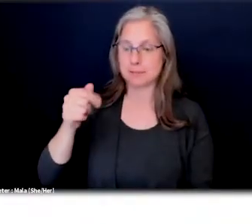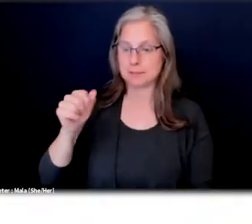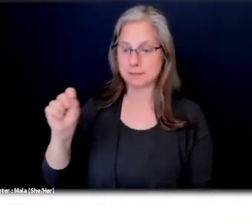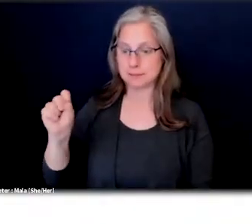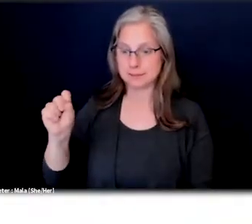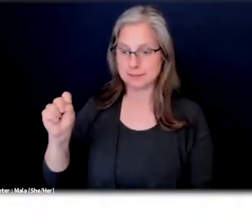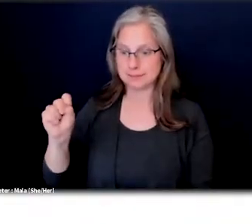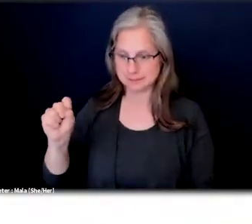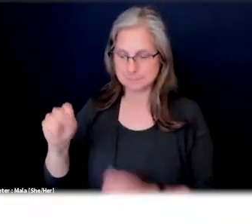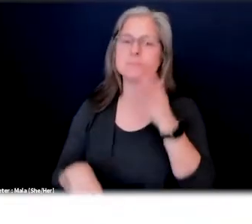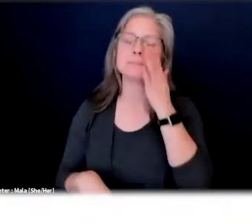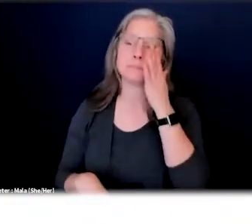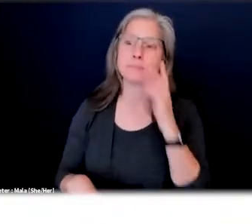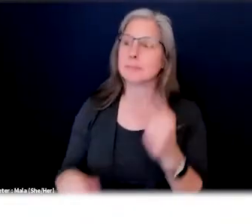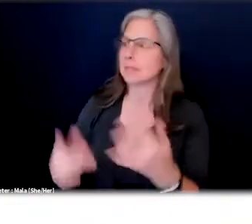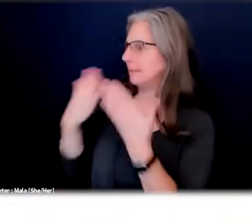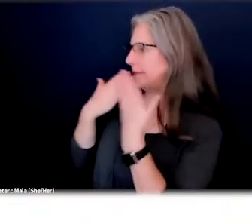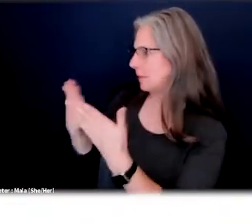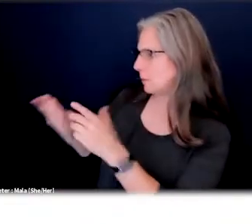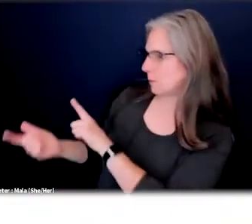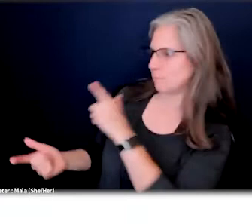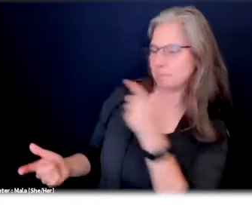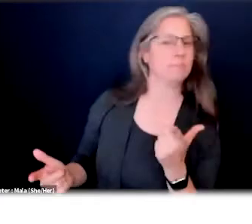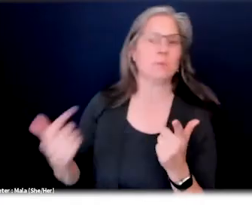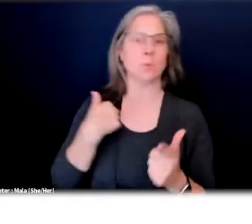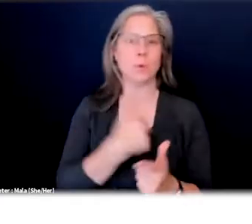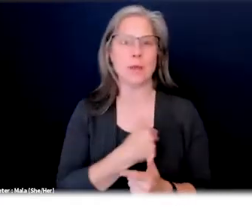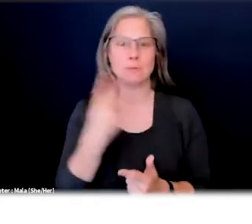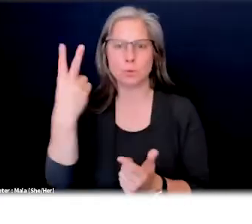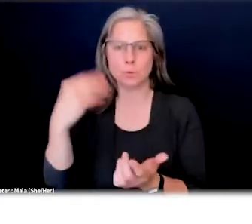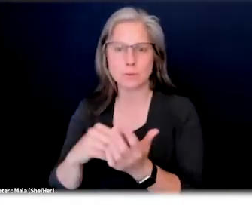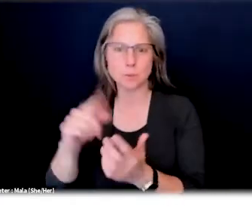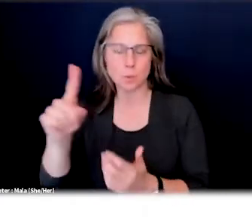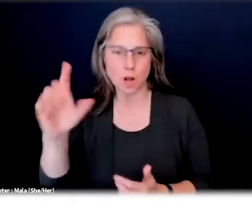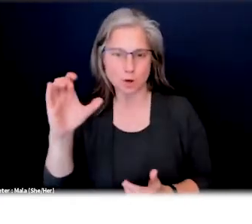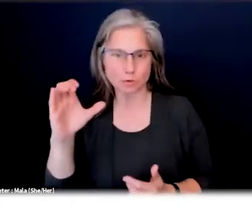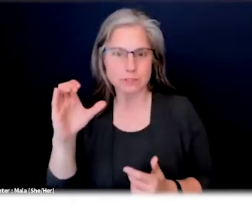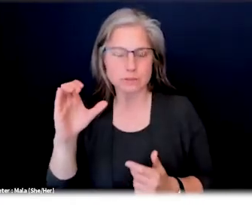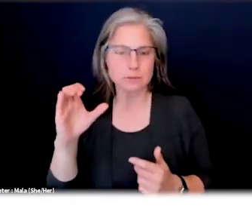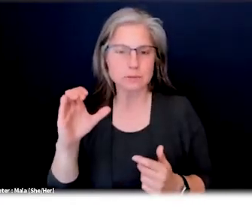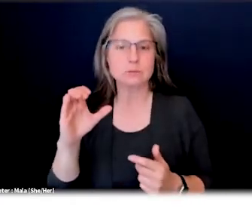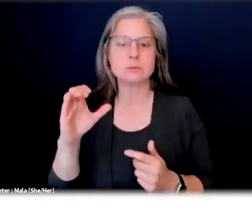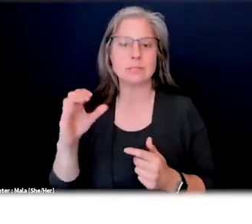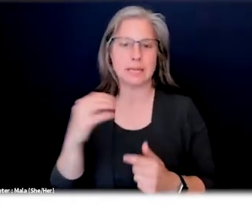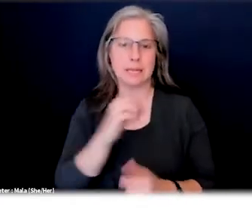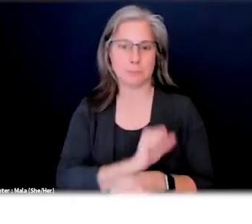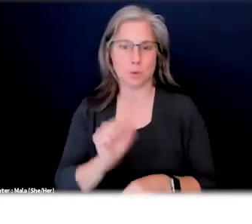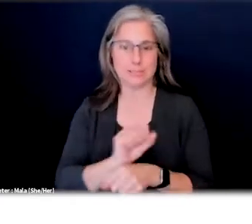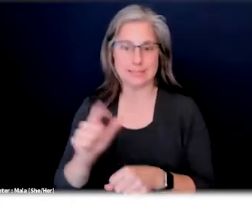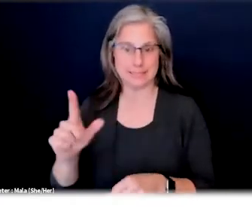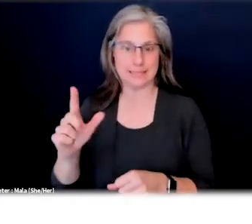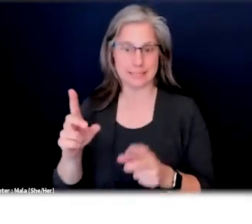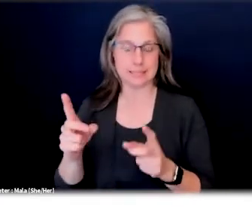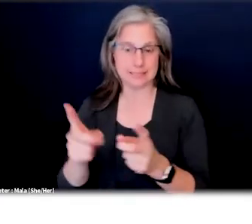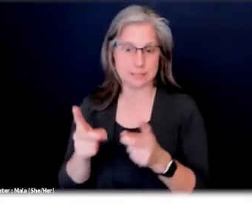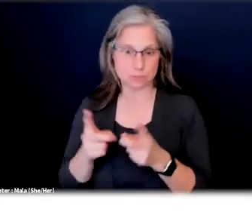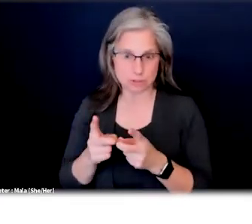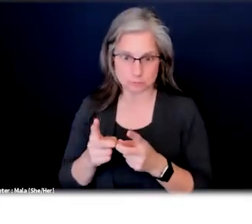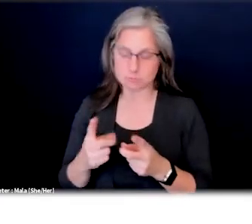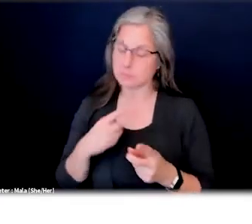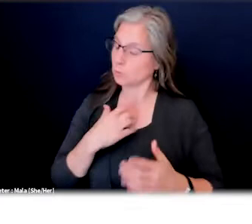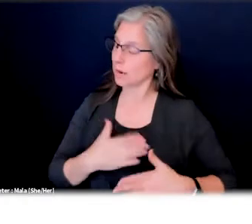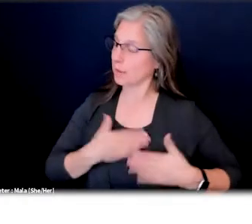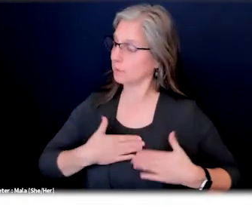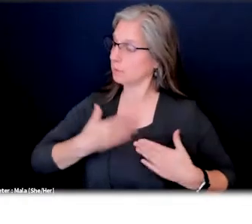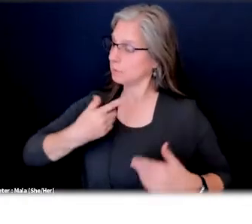All right, thank you. We have 2,100 employees in the district, and we are happy to